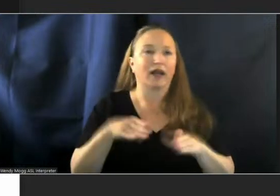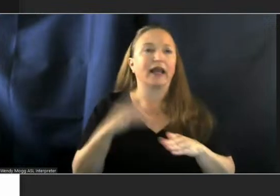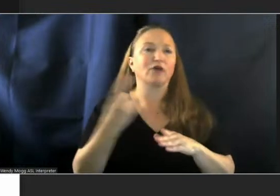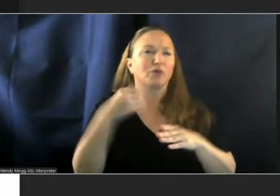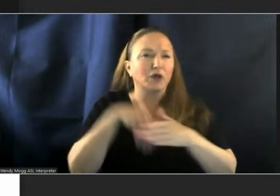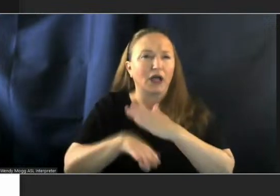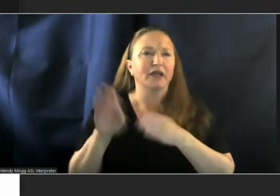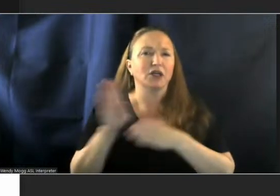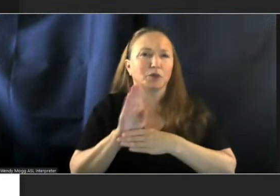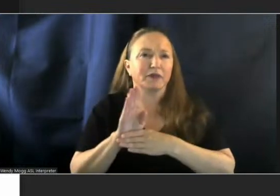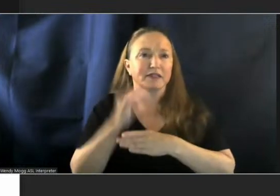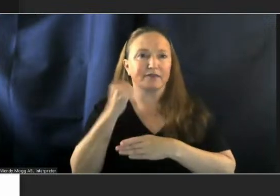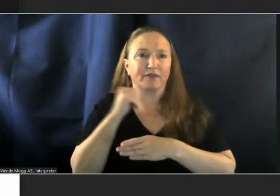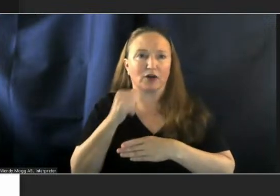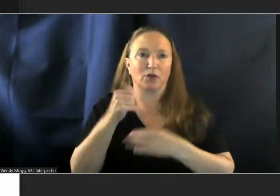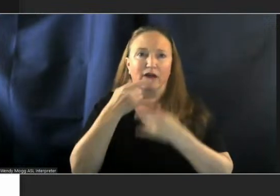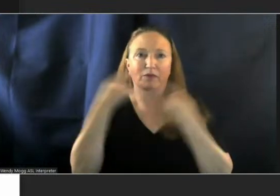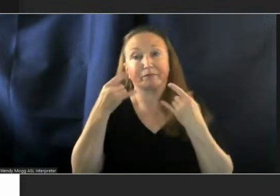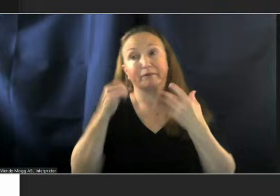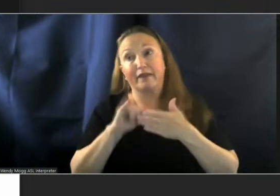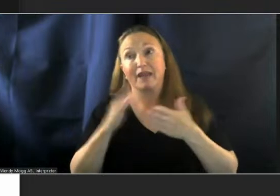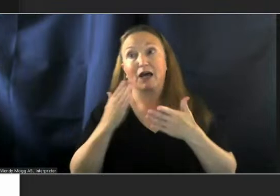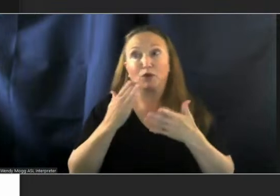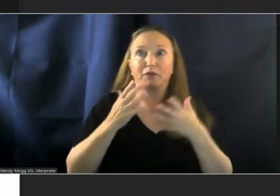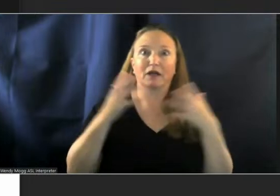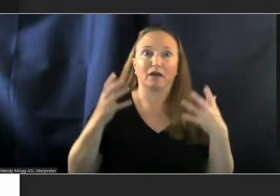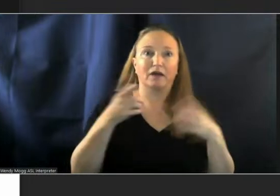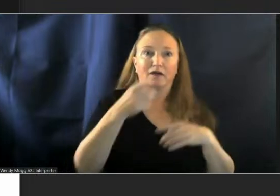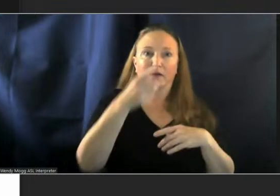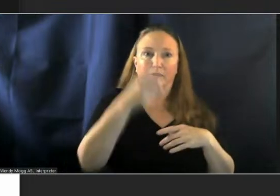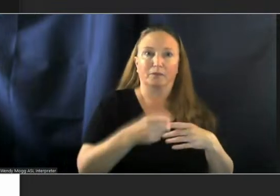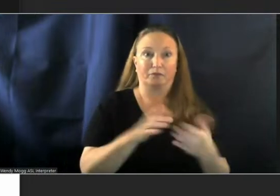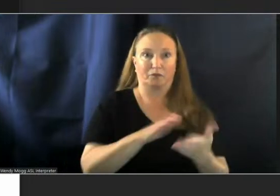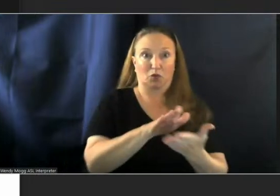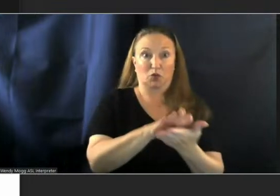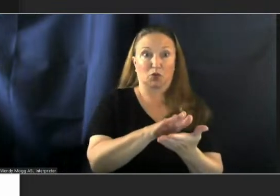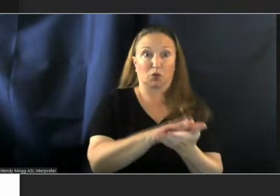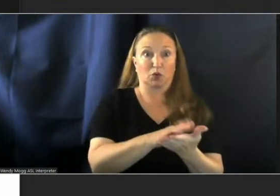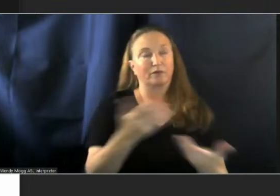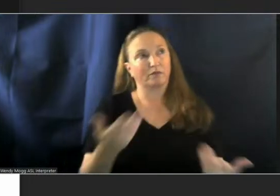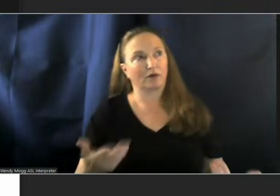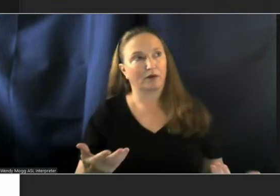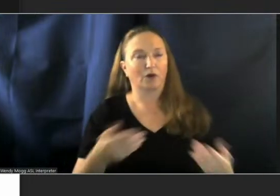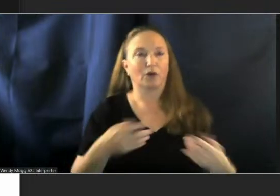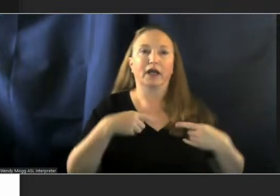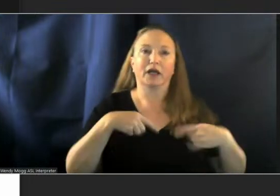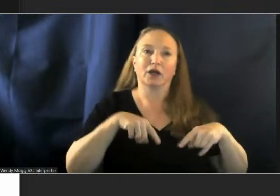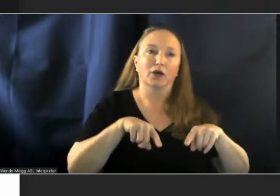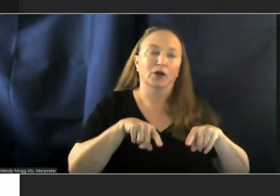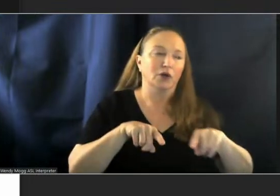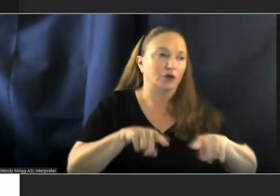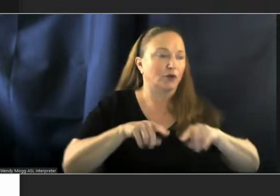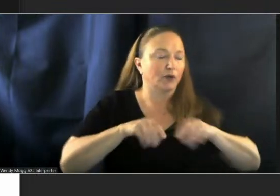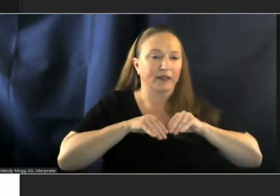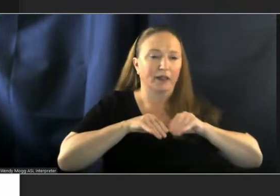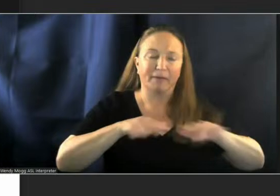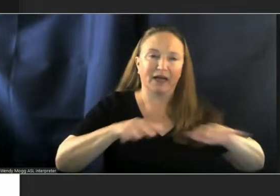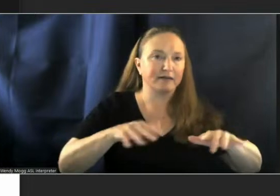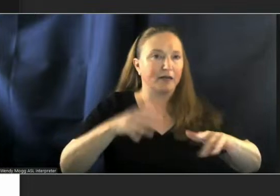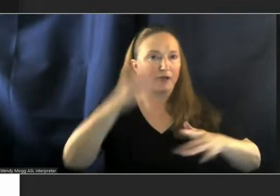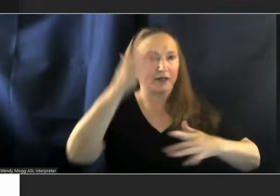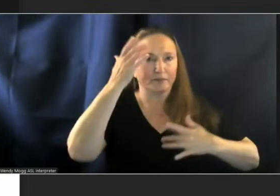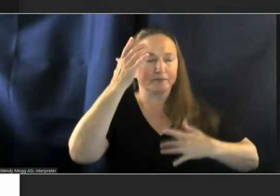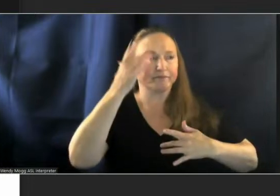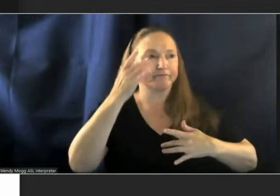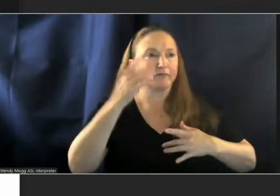schools, so, this has changed during this pandemic about who makes the decisions. So just to be clear, right